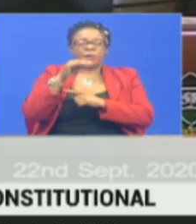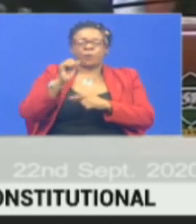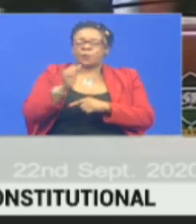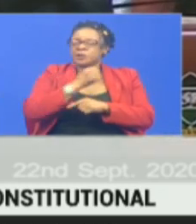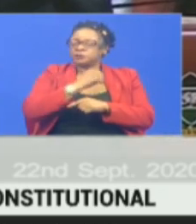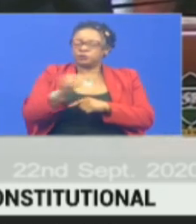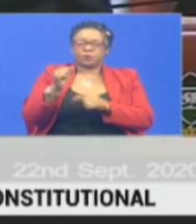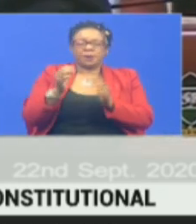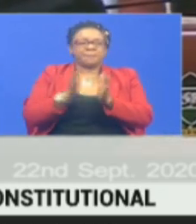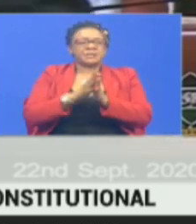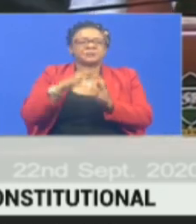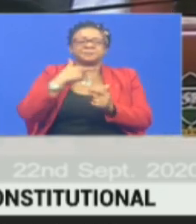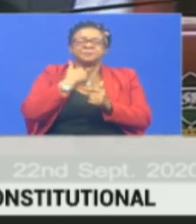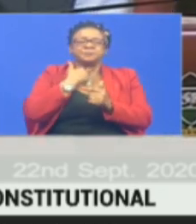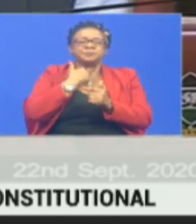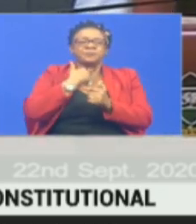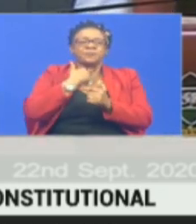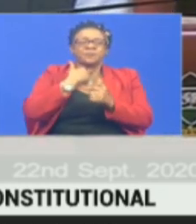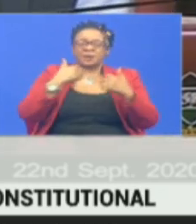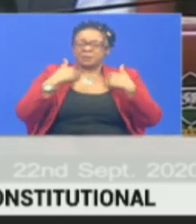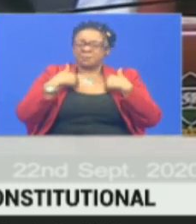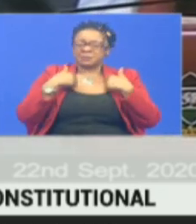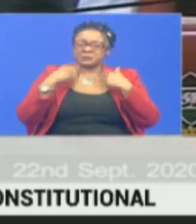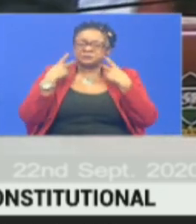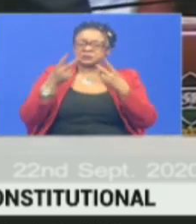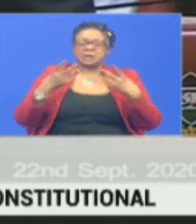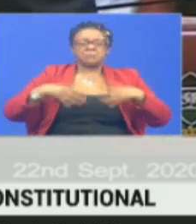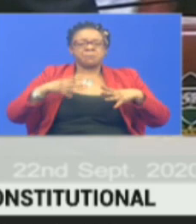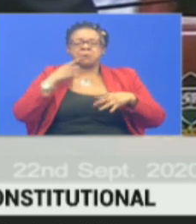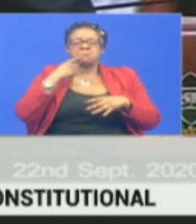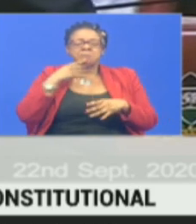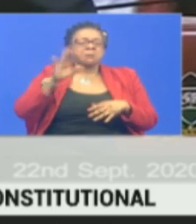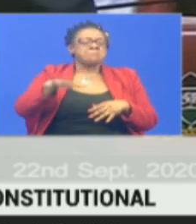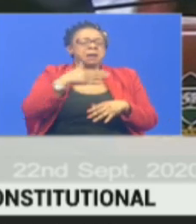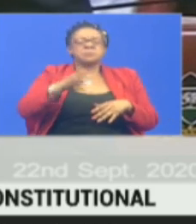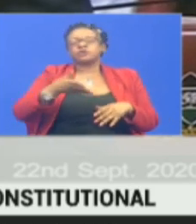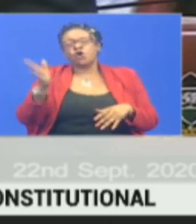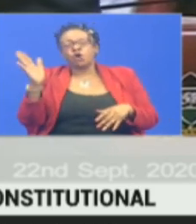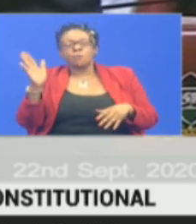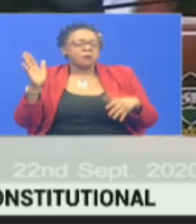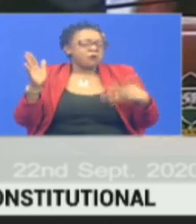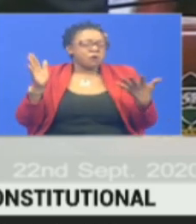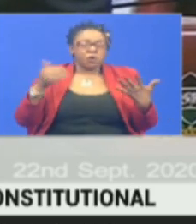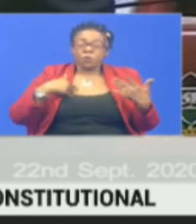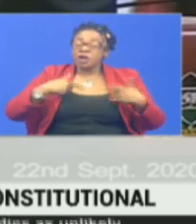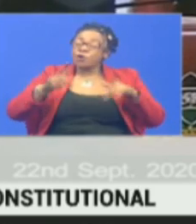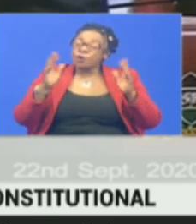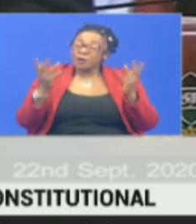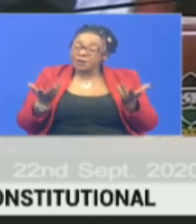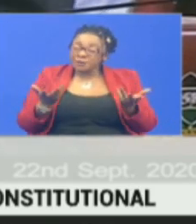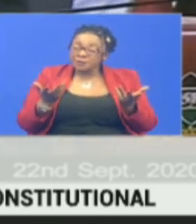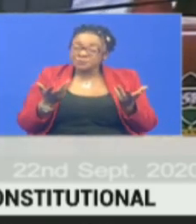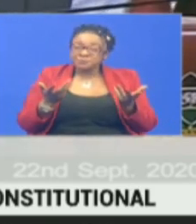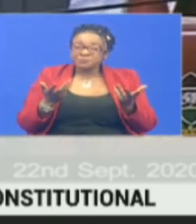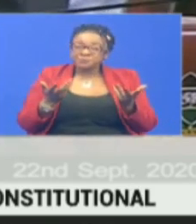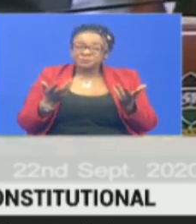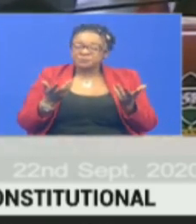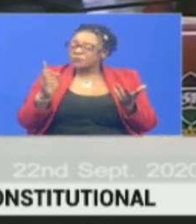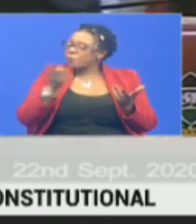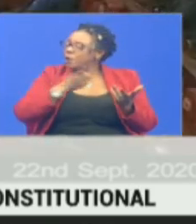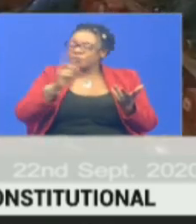siege. I have seen people outside saying, oh, Parliament must go home. Go home where? We are going nowhere, Mr. Speaker. We are going